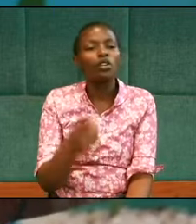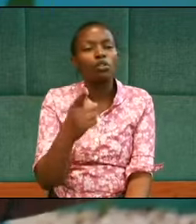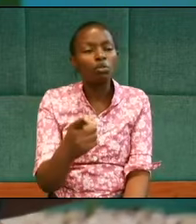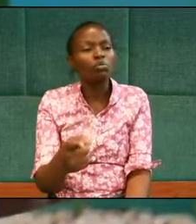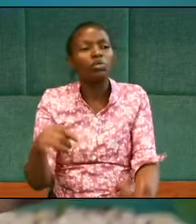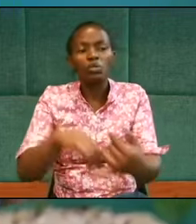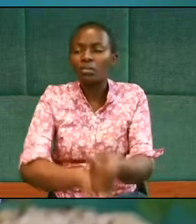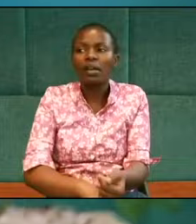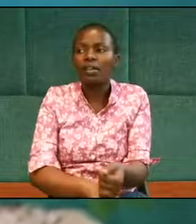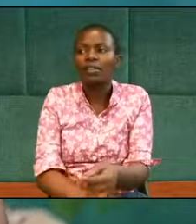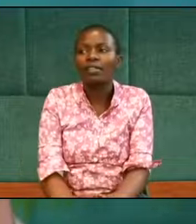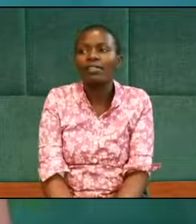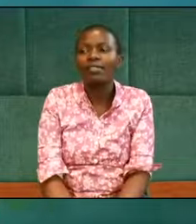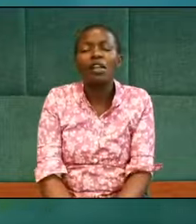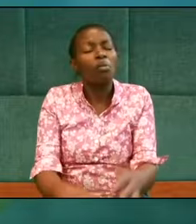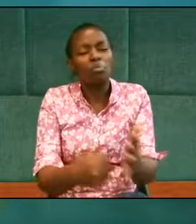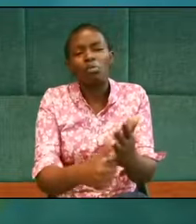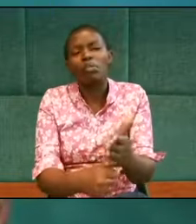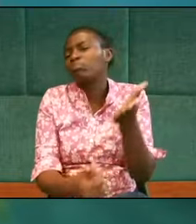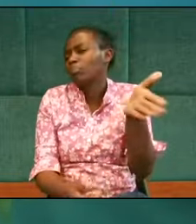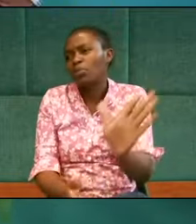married, see the way you are struggling.